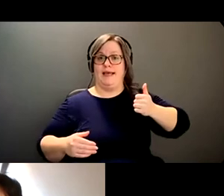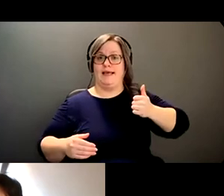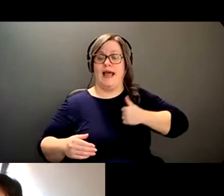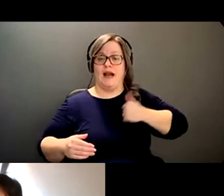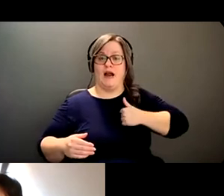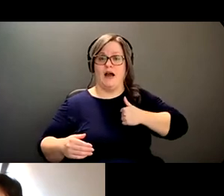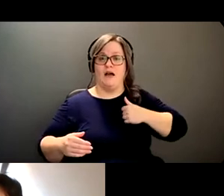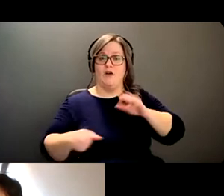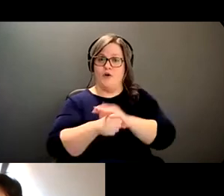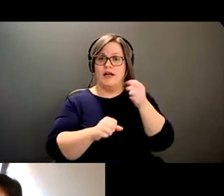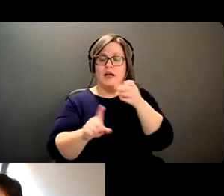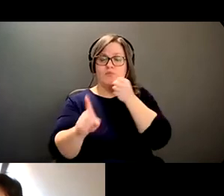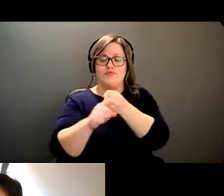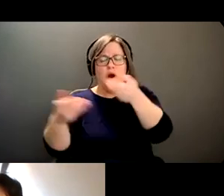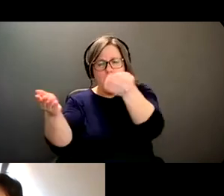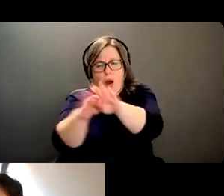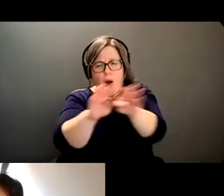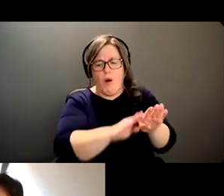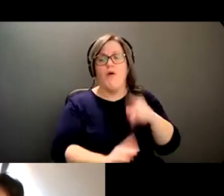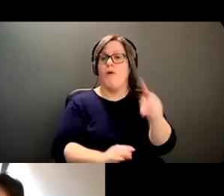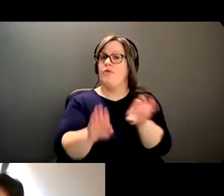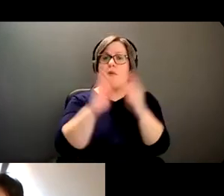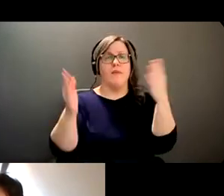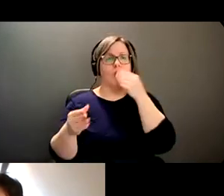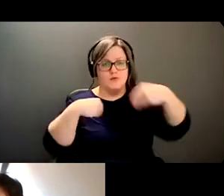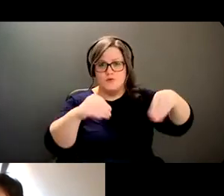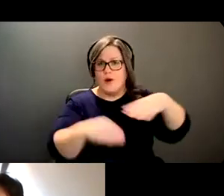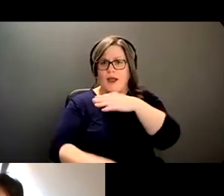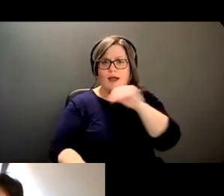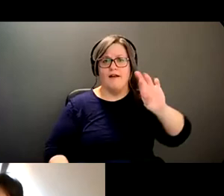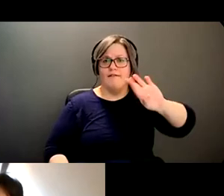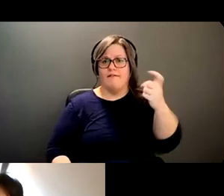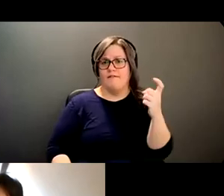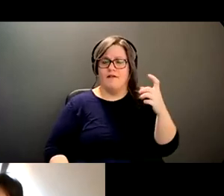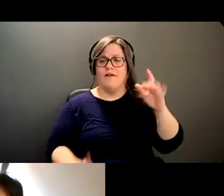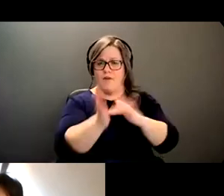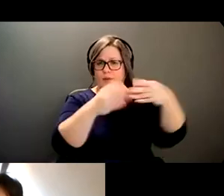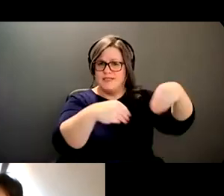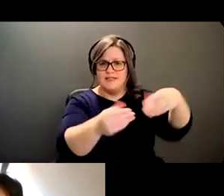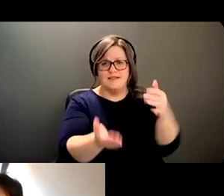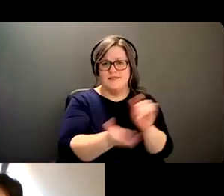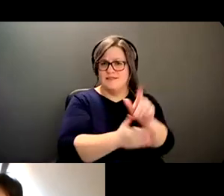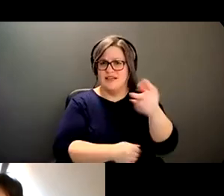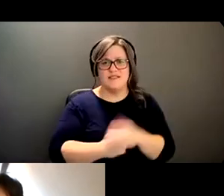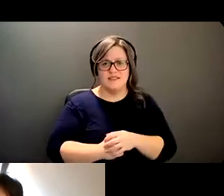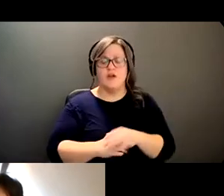grocery stores and pharmacies, or in other places where, you know, there wasn't tourism or there wasn't festivals, and everybody, that word